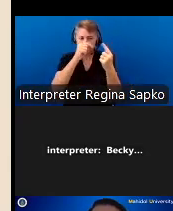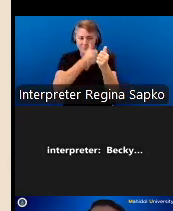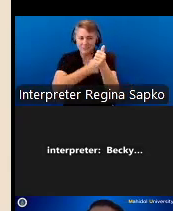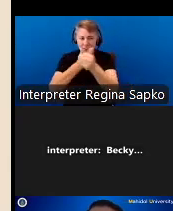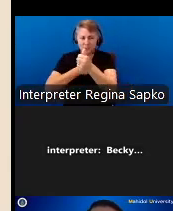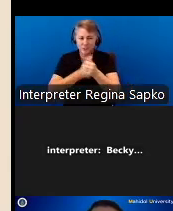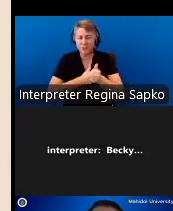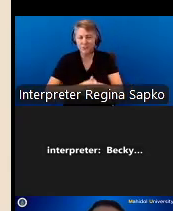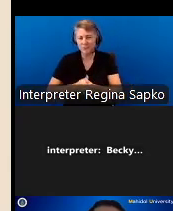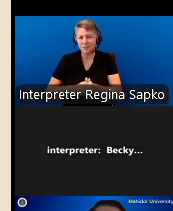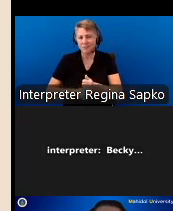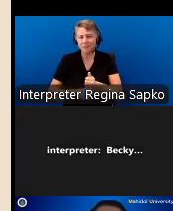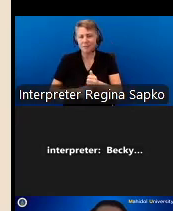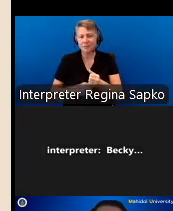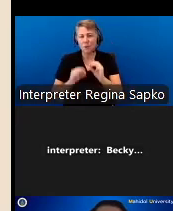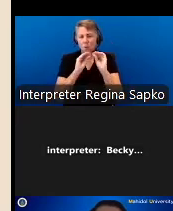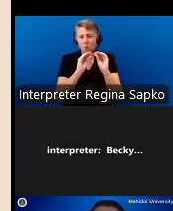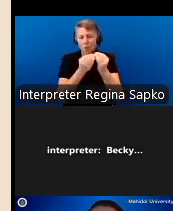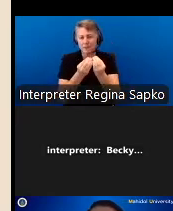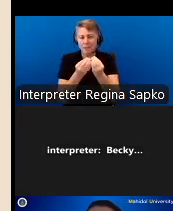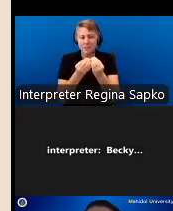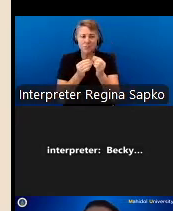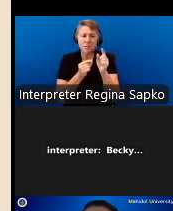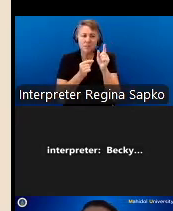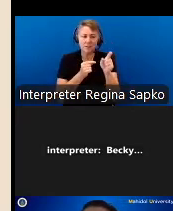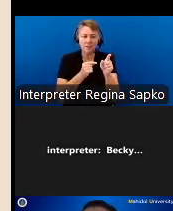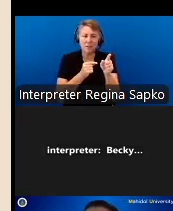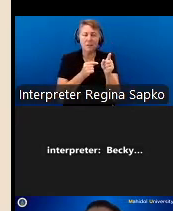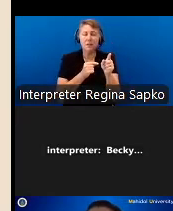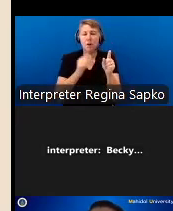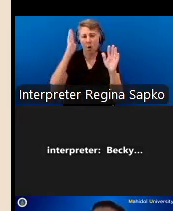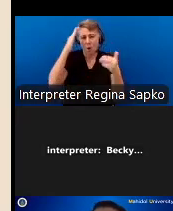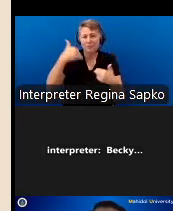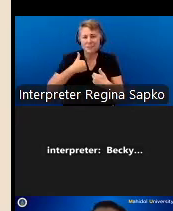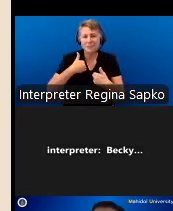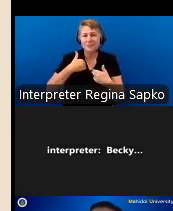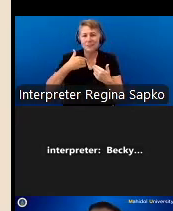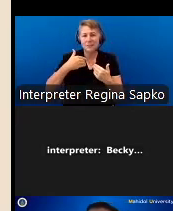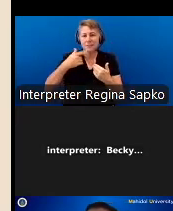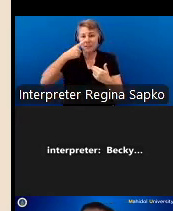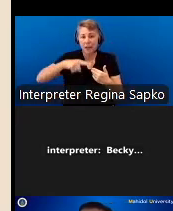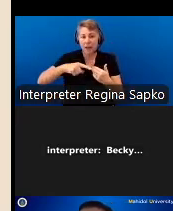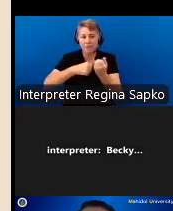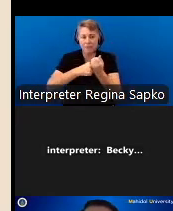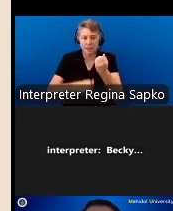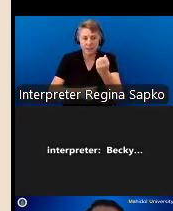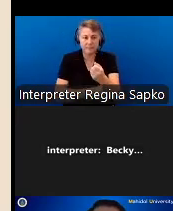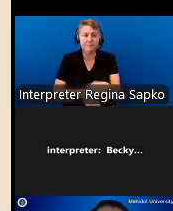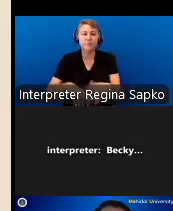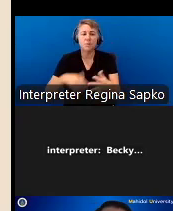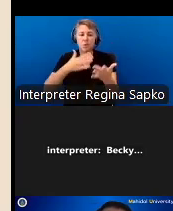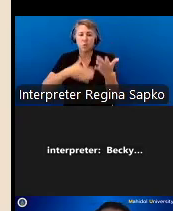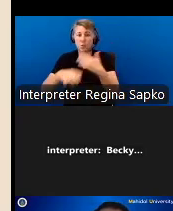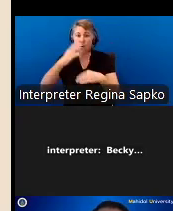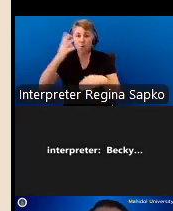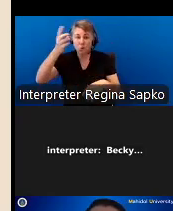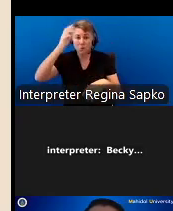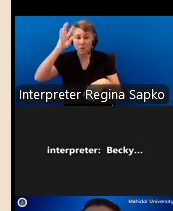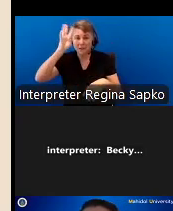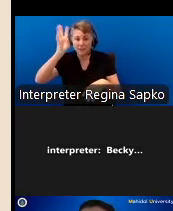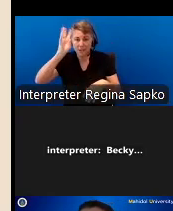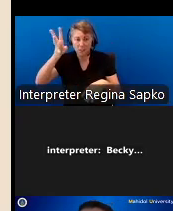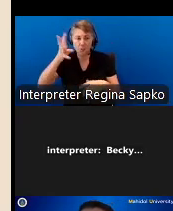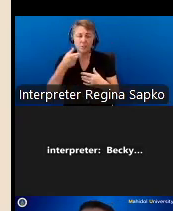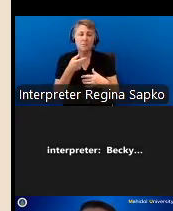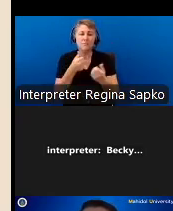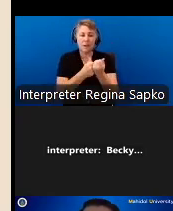community organization like Autistic Thai Foundation, Social Innovation Foundation,